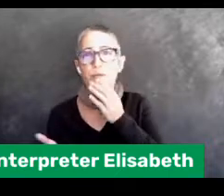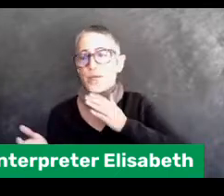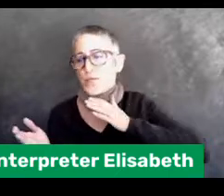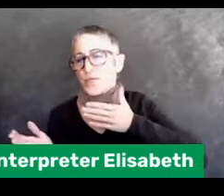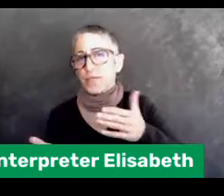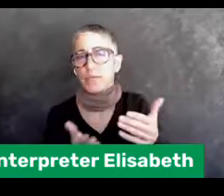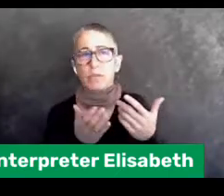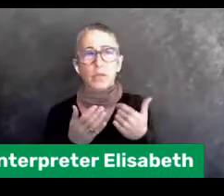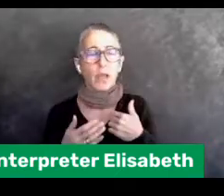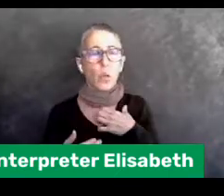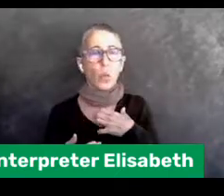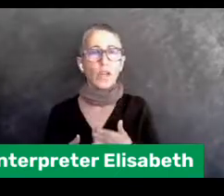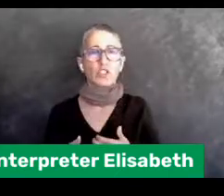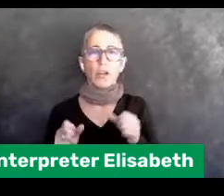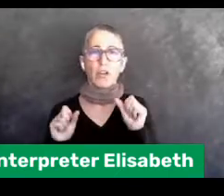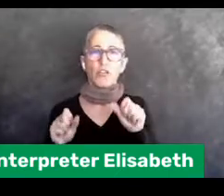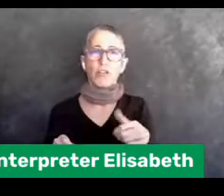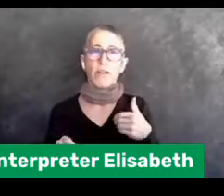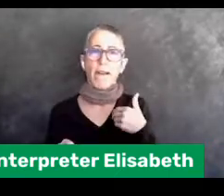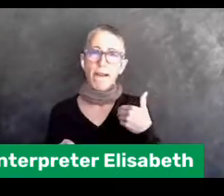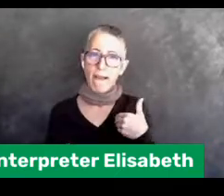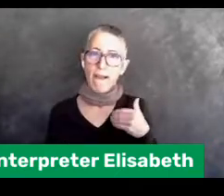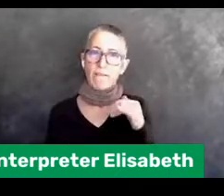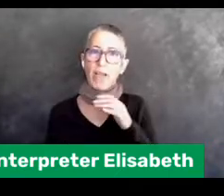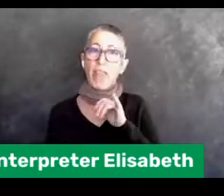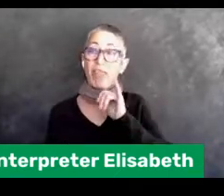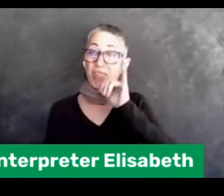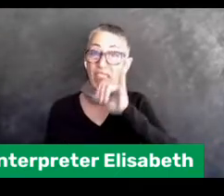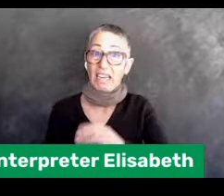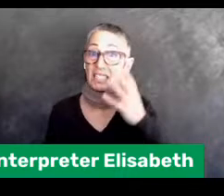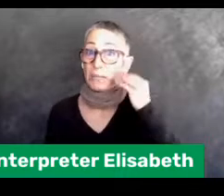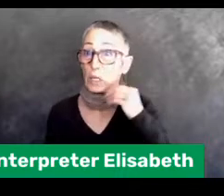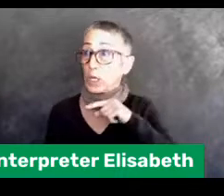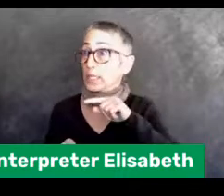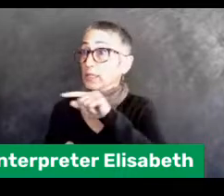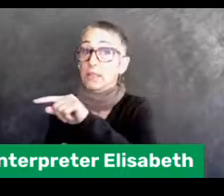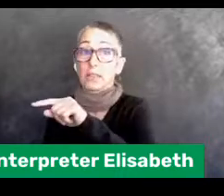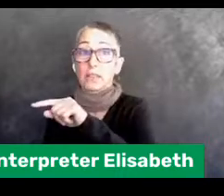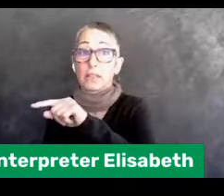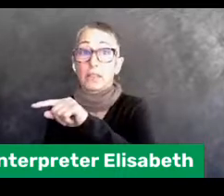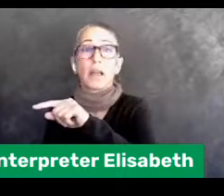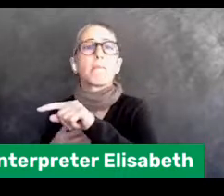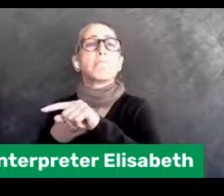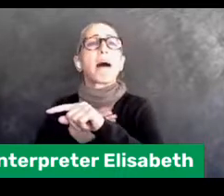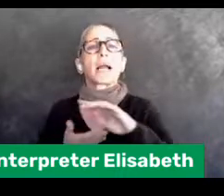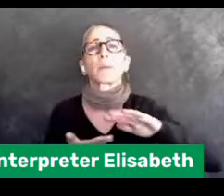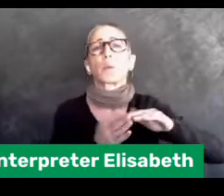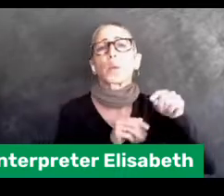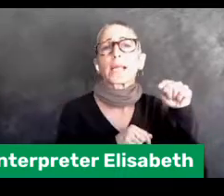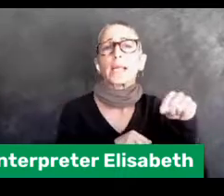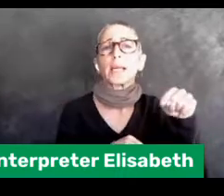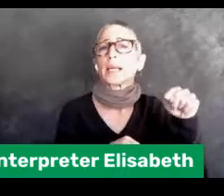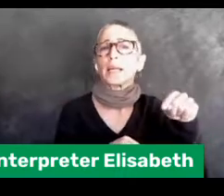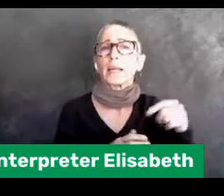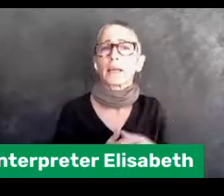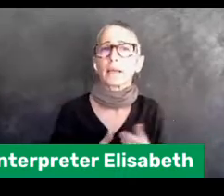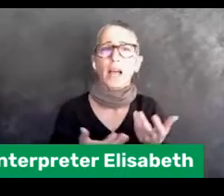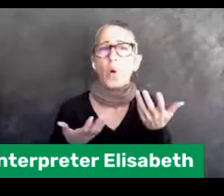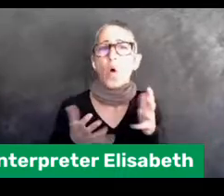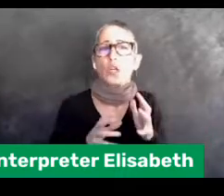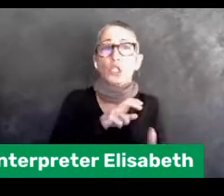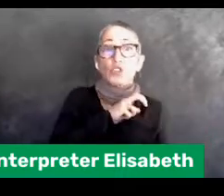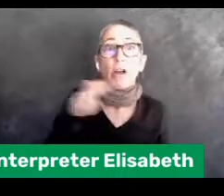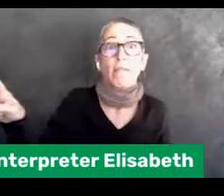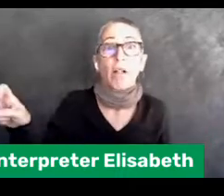can, have this experience within my community than traveling to other neighborhoods.